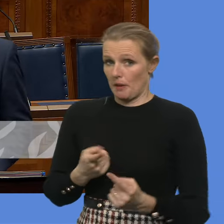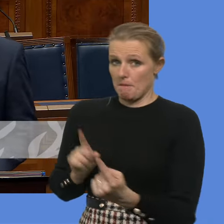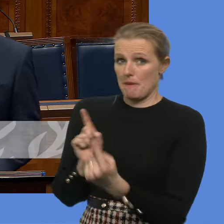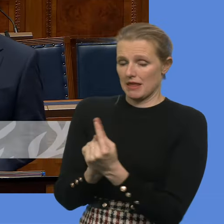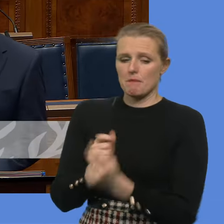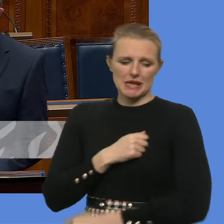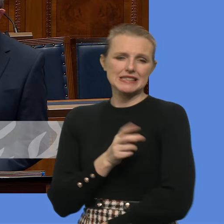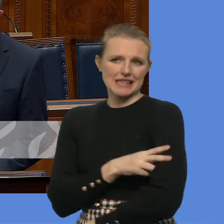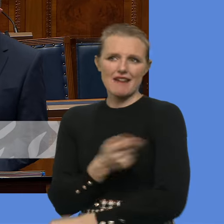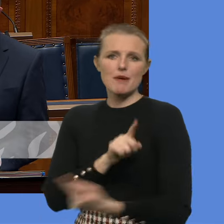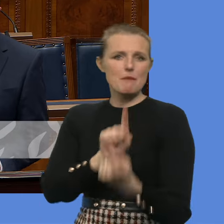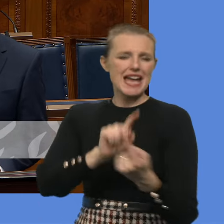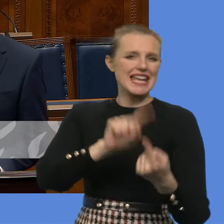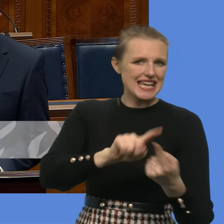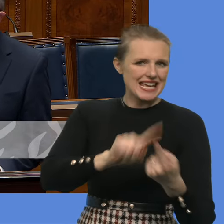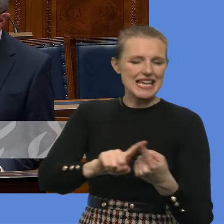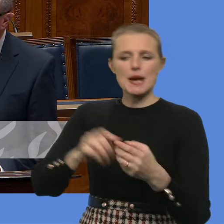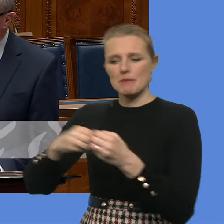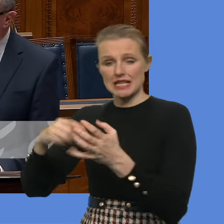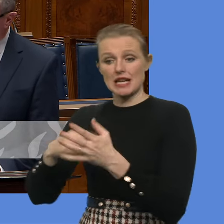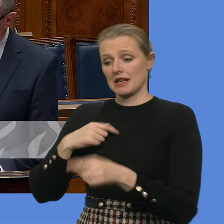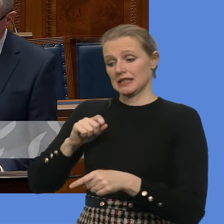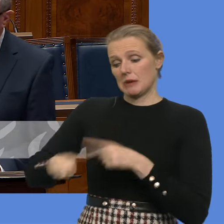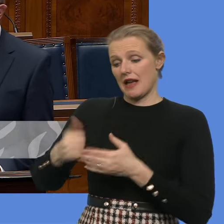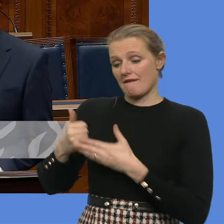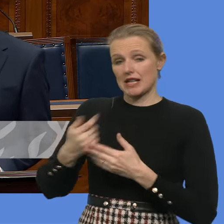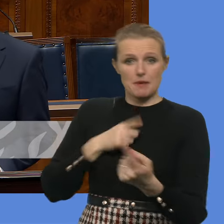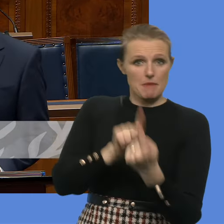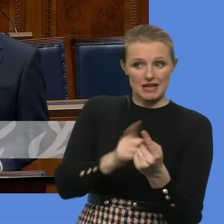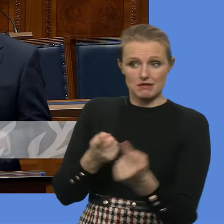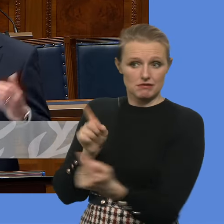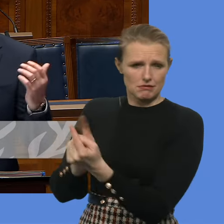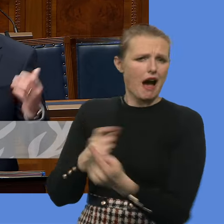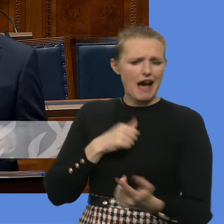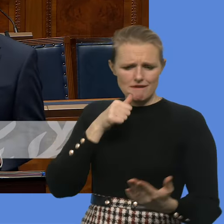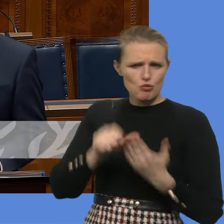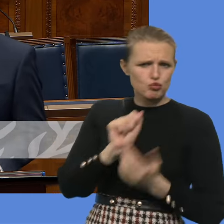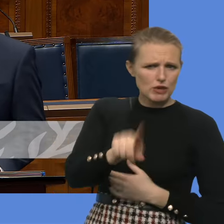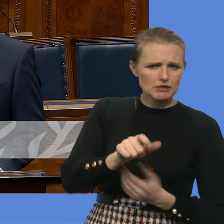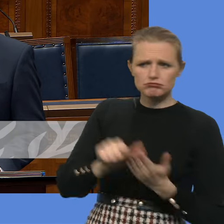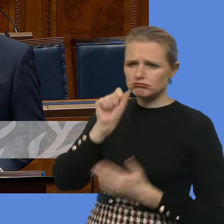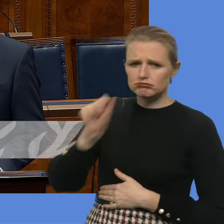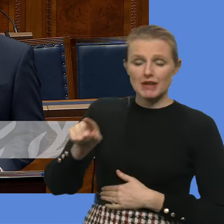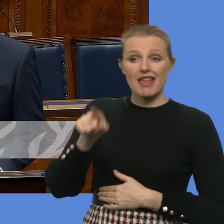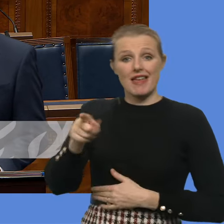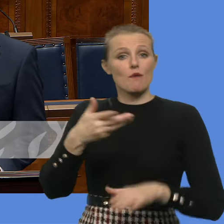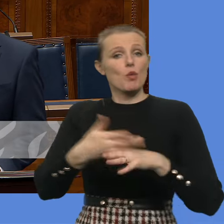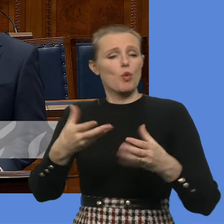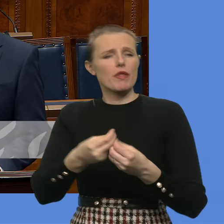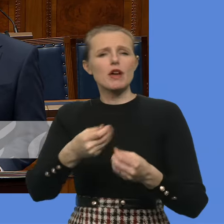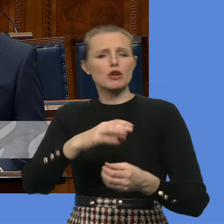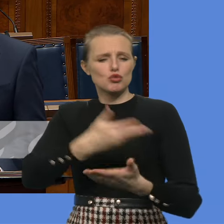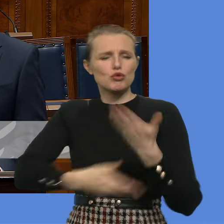officials have met with him. My special advisor has met with him. He's aware that I have written to them. They have also engaged with the trade unions representing people there, and